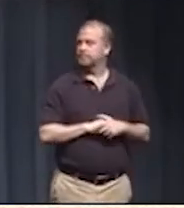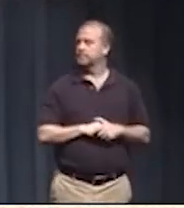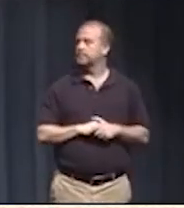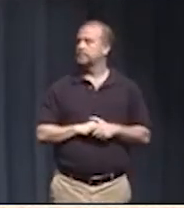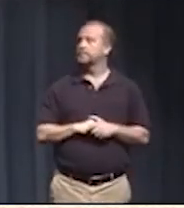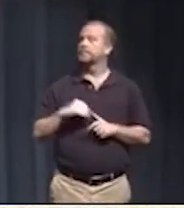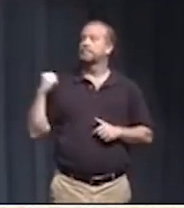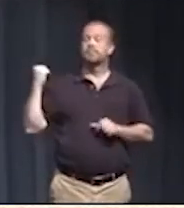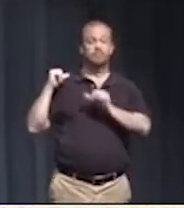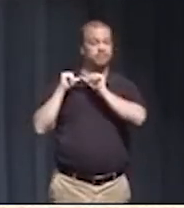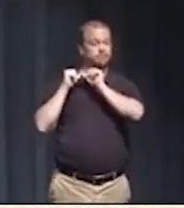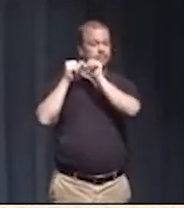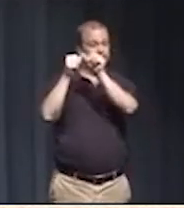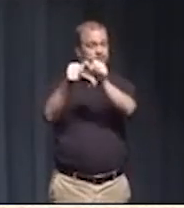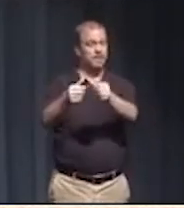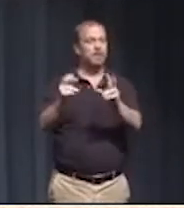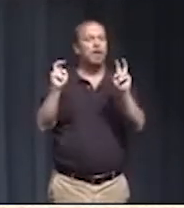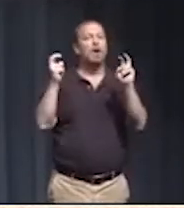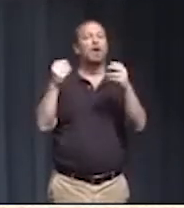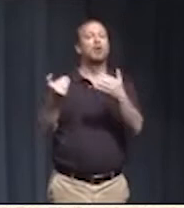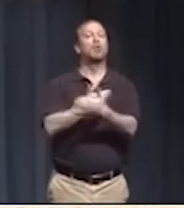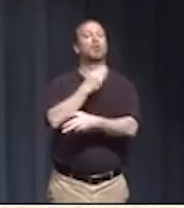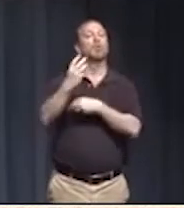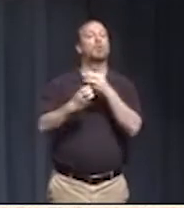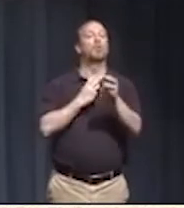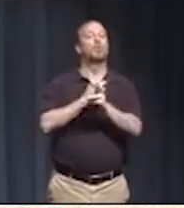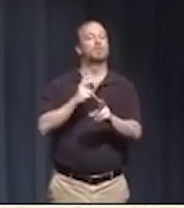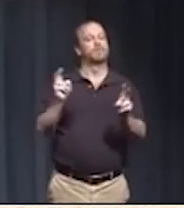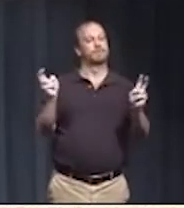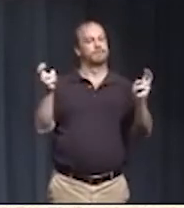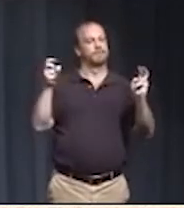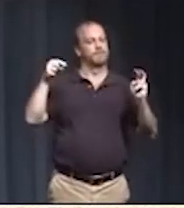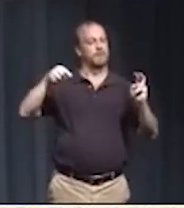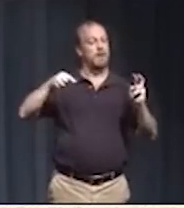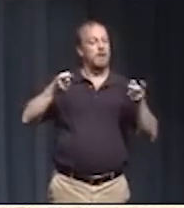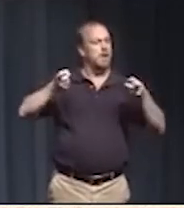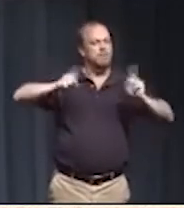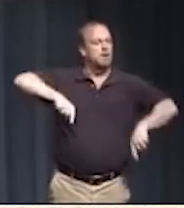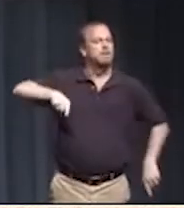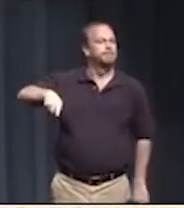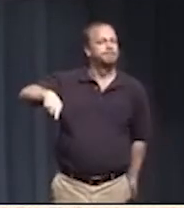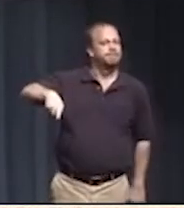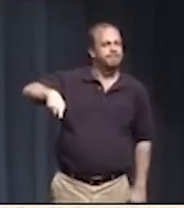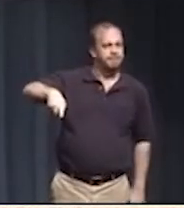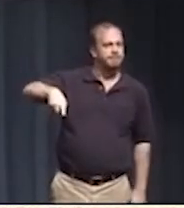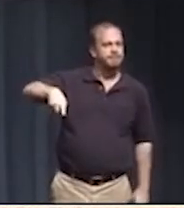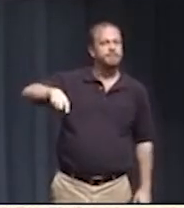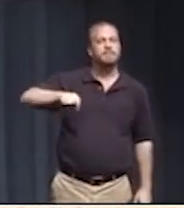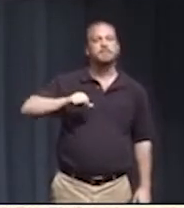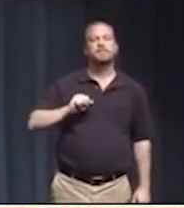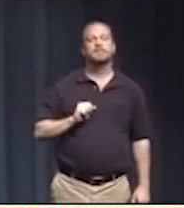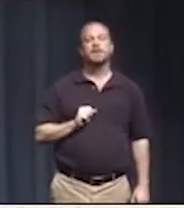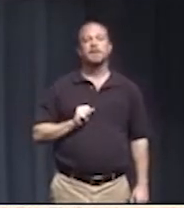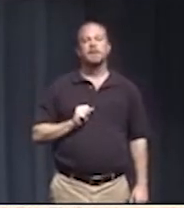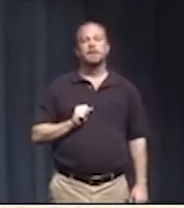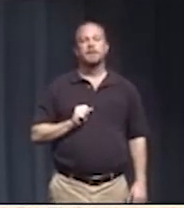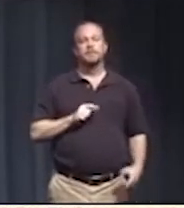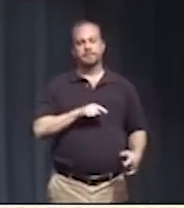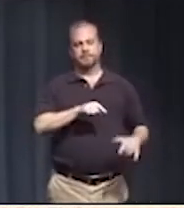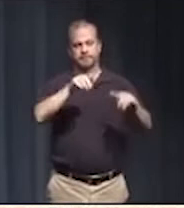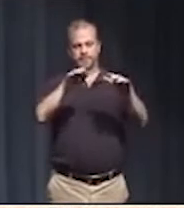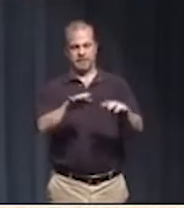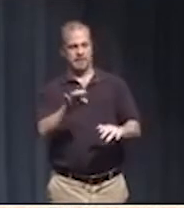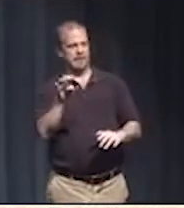This continues on into the New World. We move into the New World. What happens? We have the settlement in the